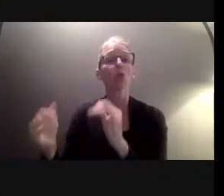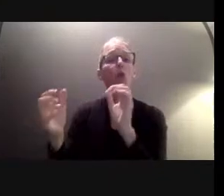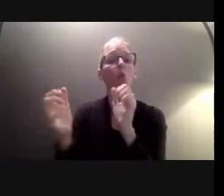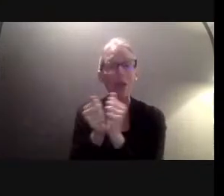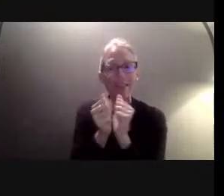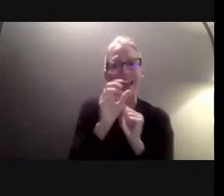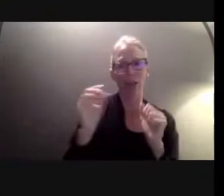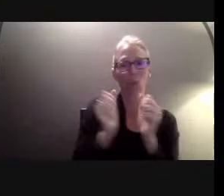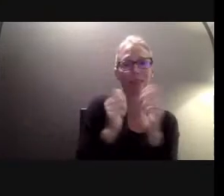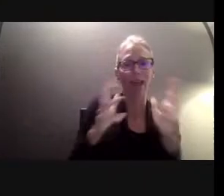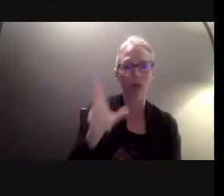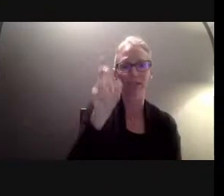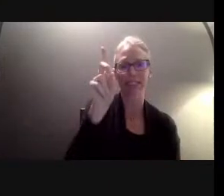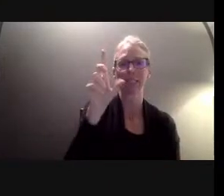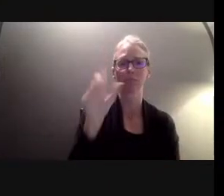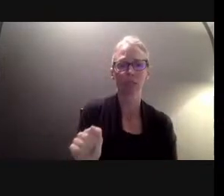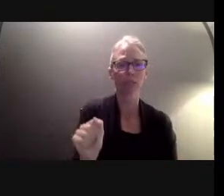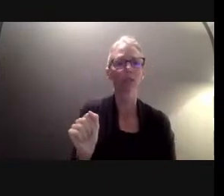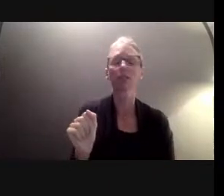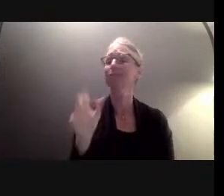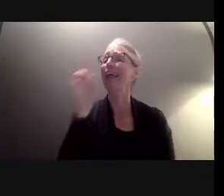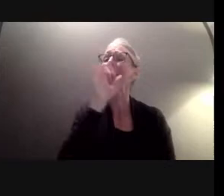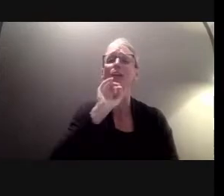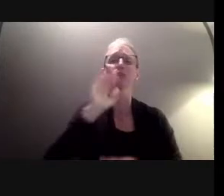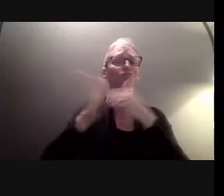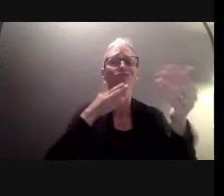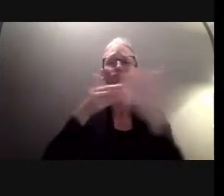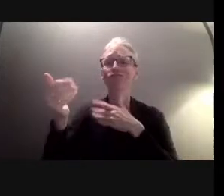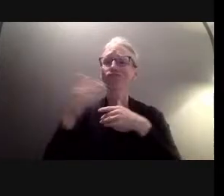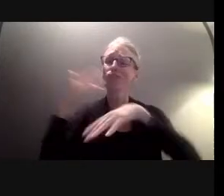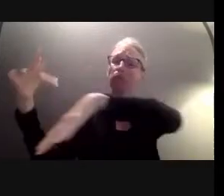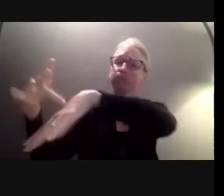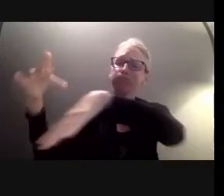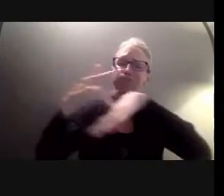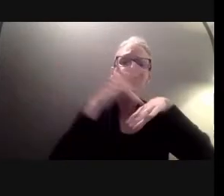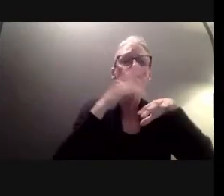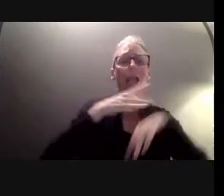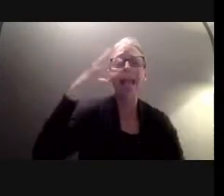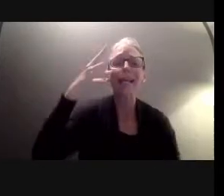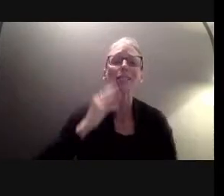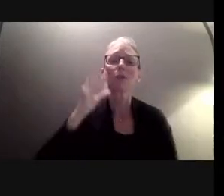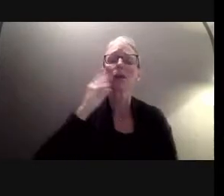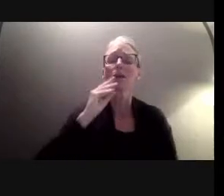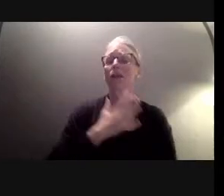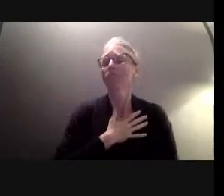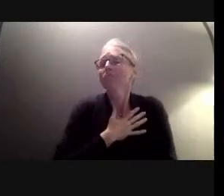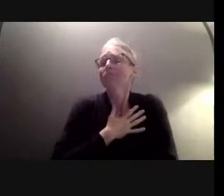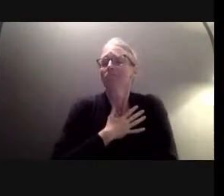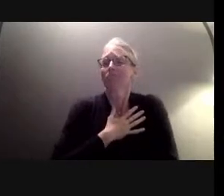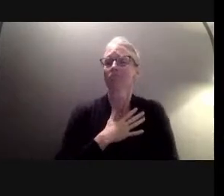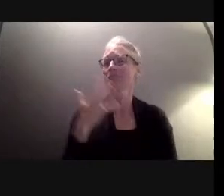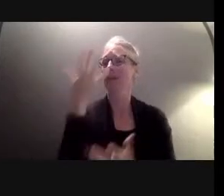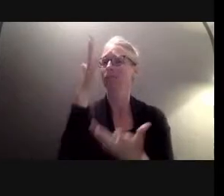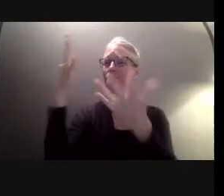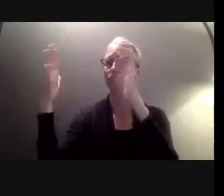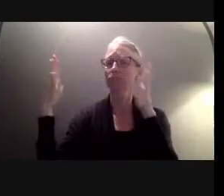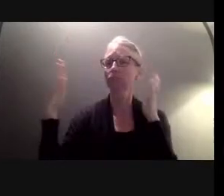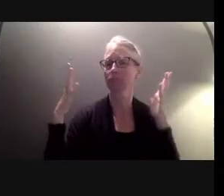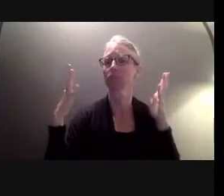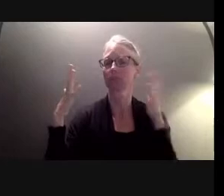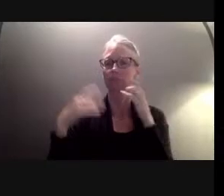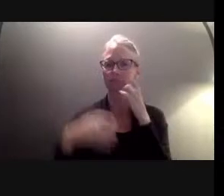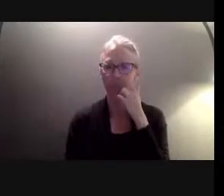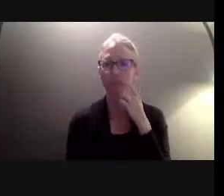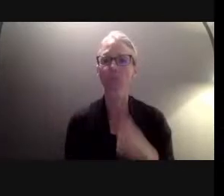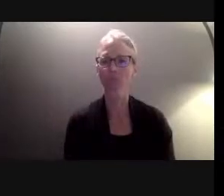new nonprofit in Utah, and right now we offer meetups,